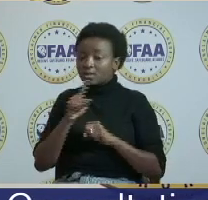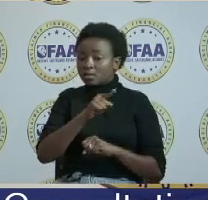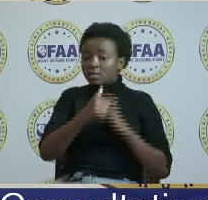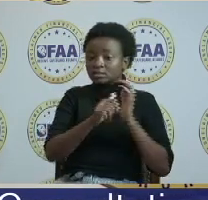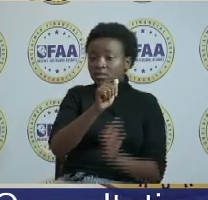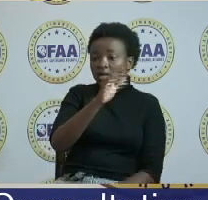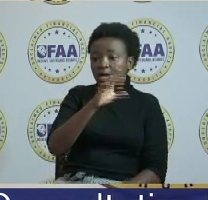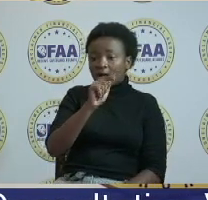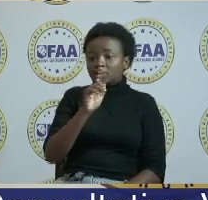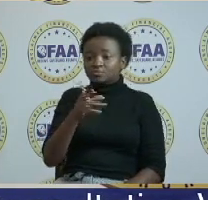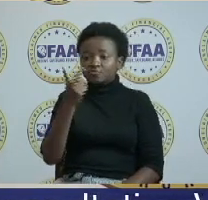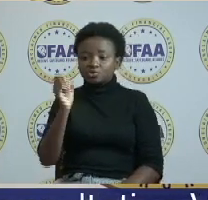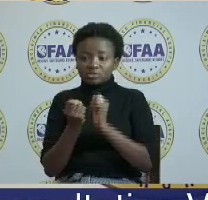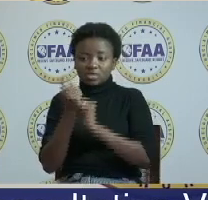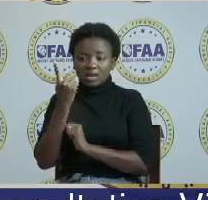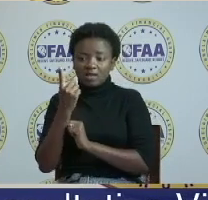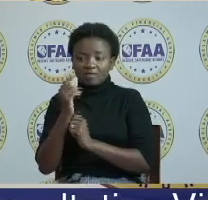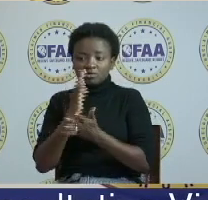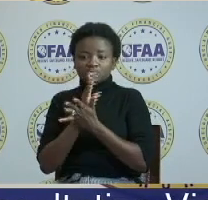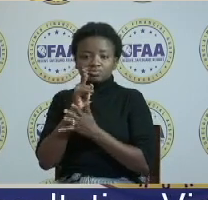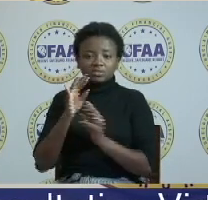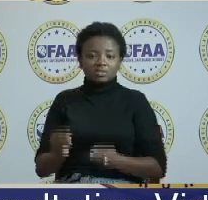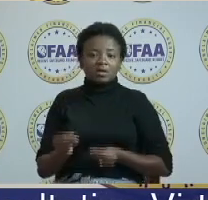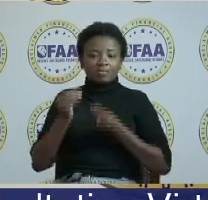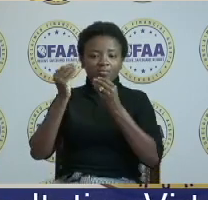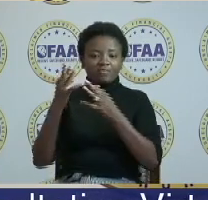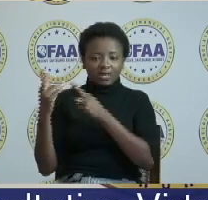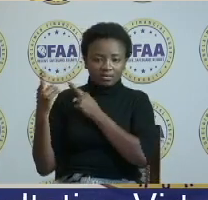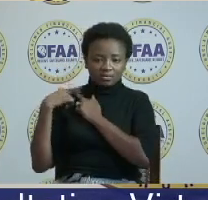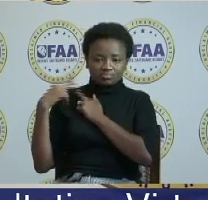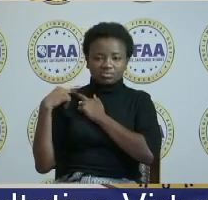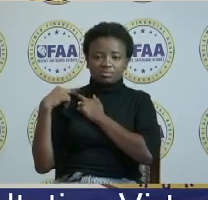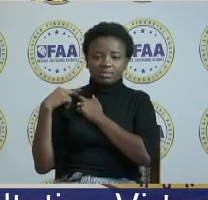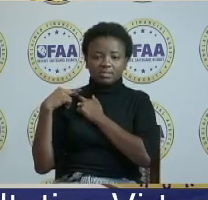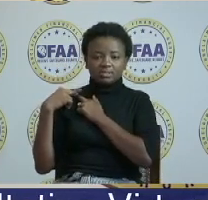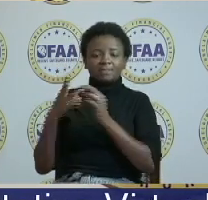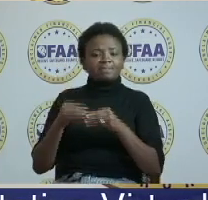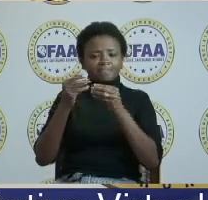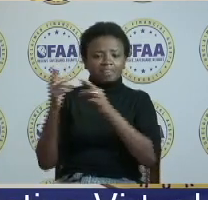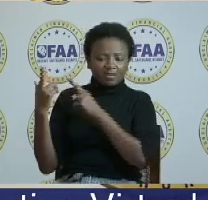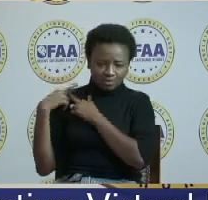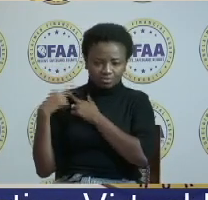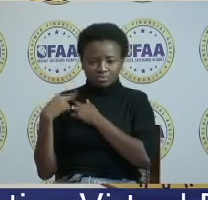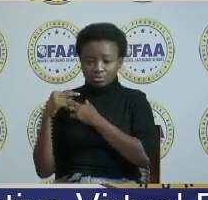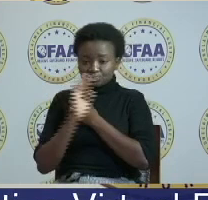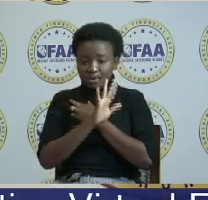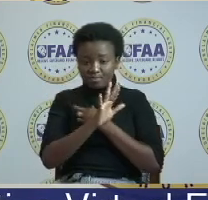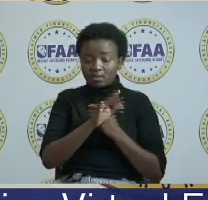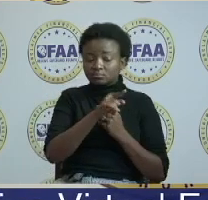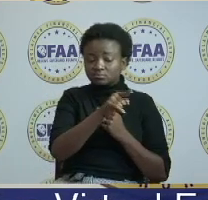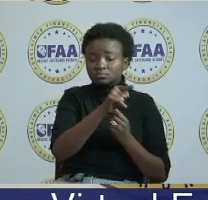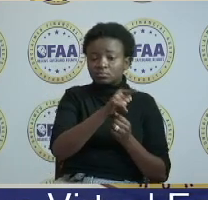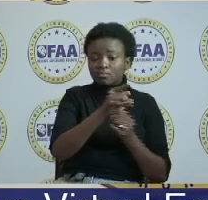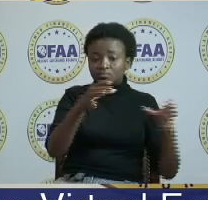of 2011, it provides a responsibility, or it gives a responsibility to the holder to be able